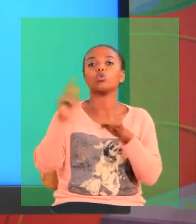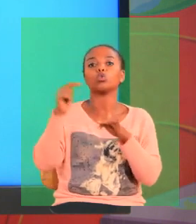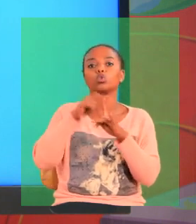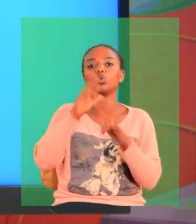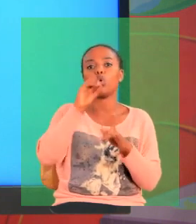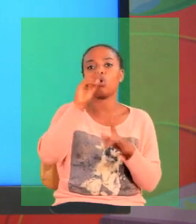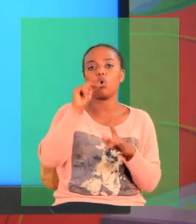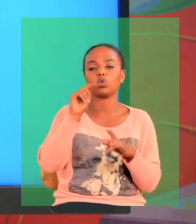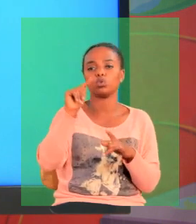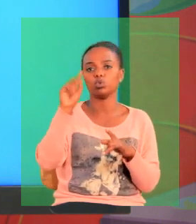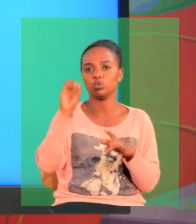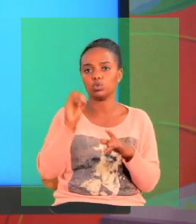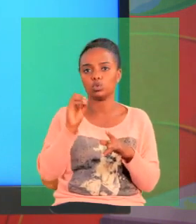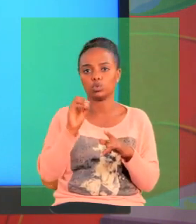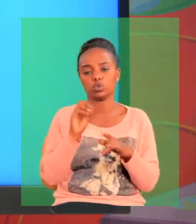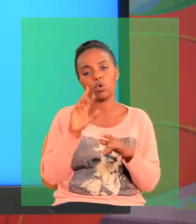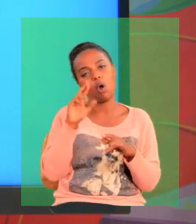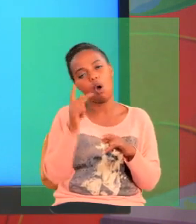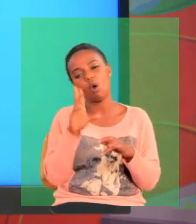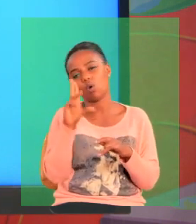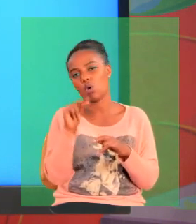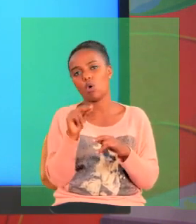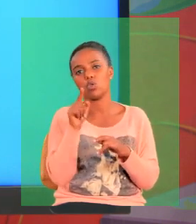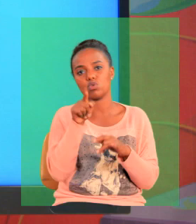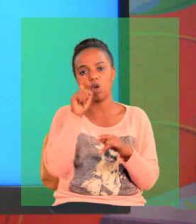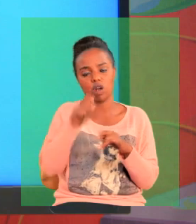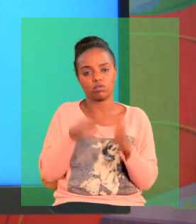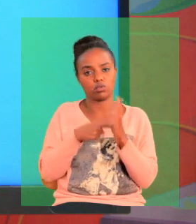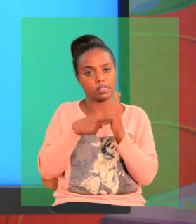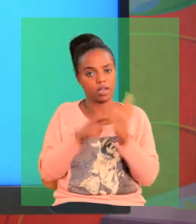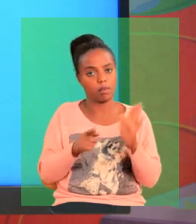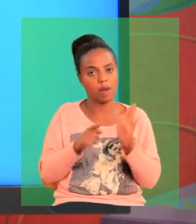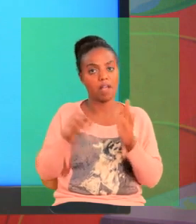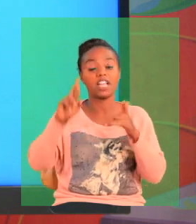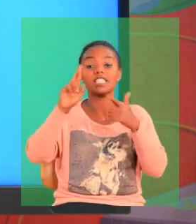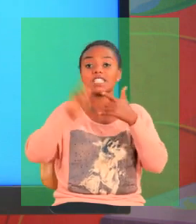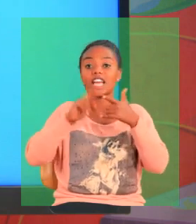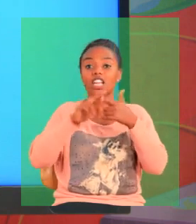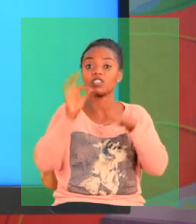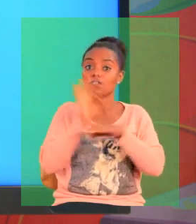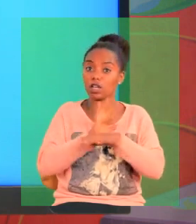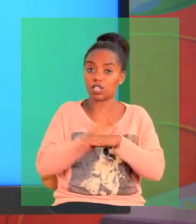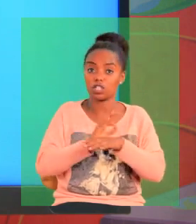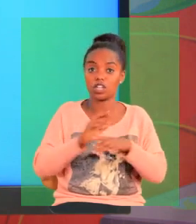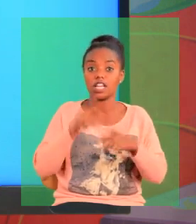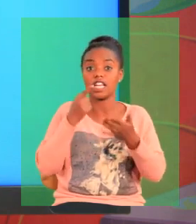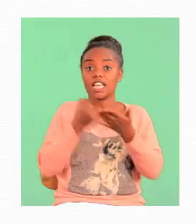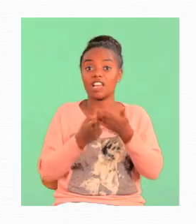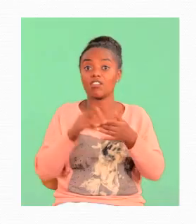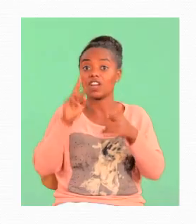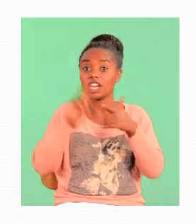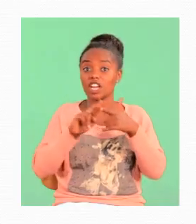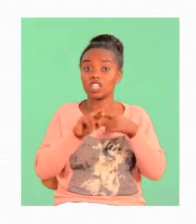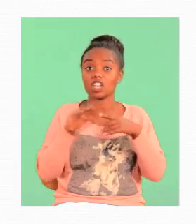simply you have to determine the range of this function. If the range of this function gives you this